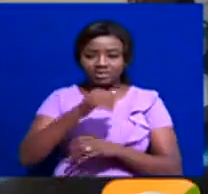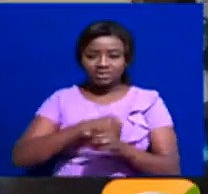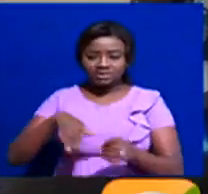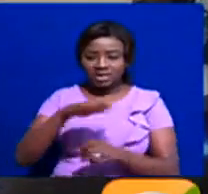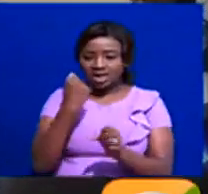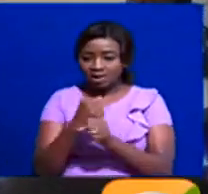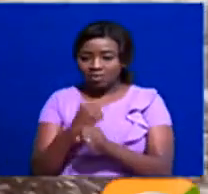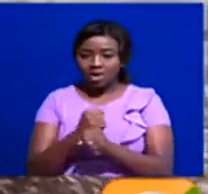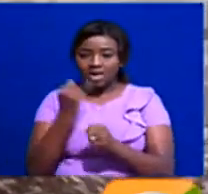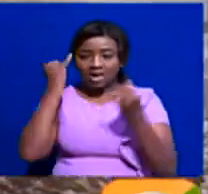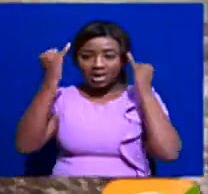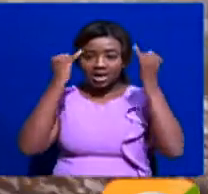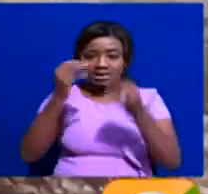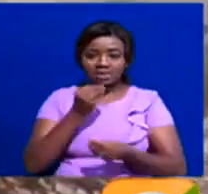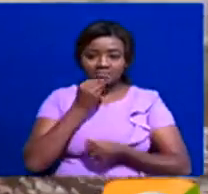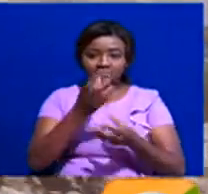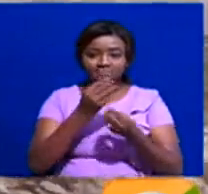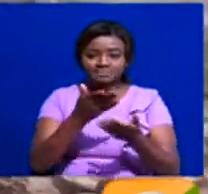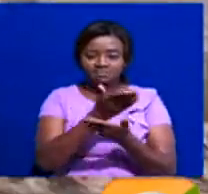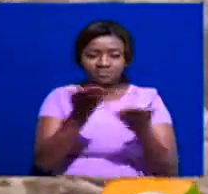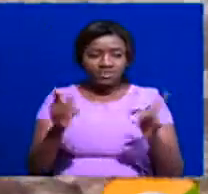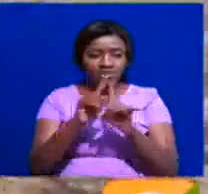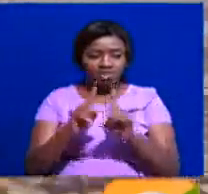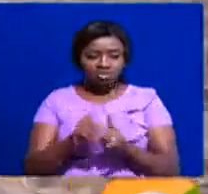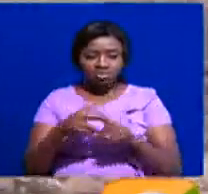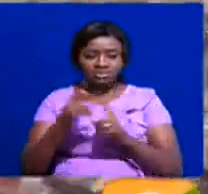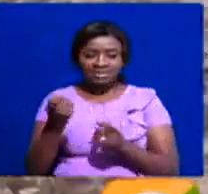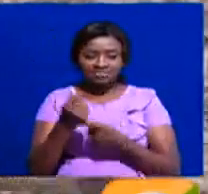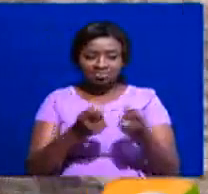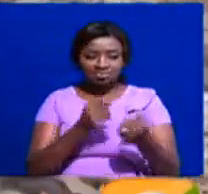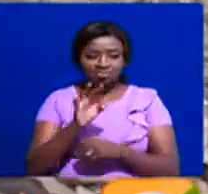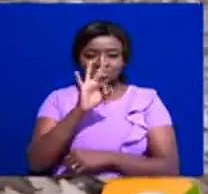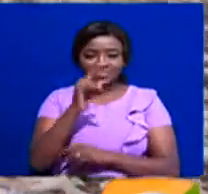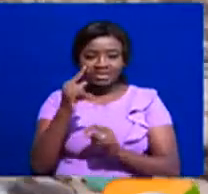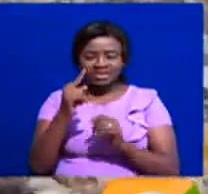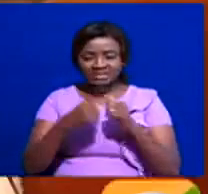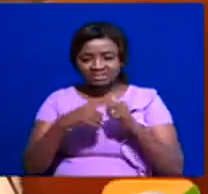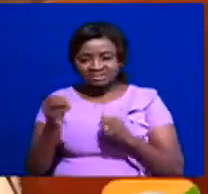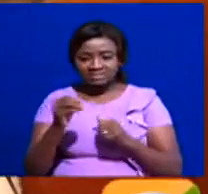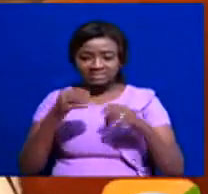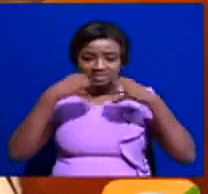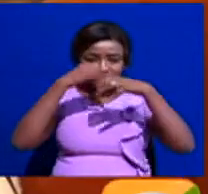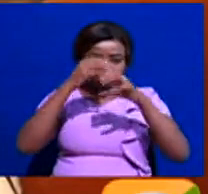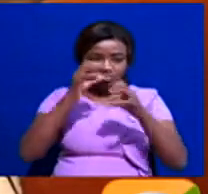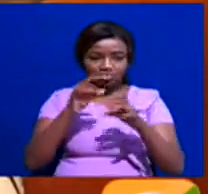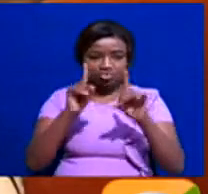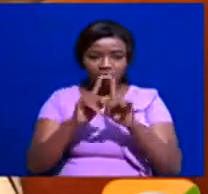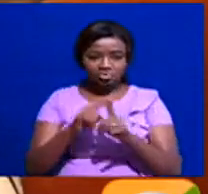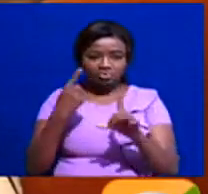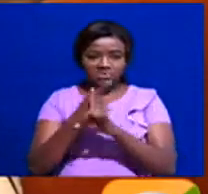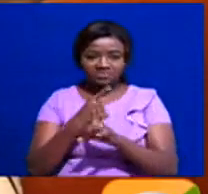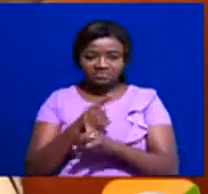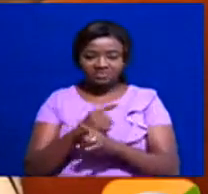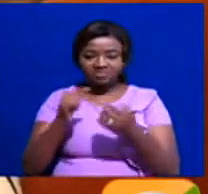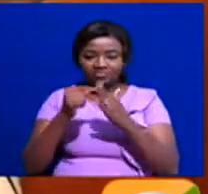to potential clients. We started as a small 360 video studio, and now we have sort of grown our and diversified our portfolio to